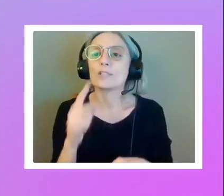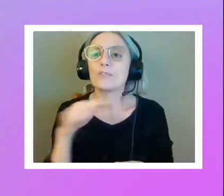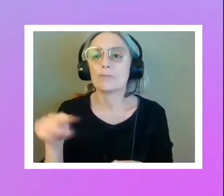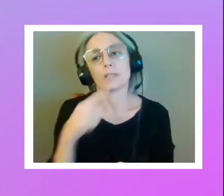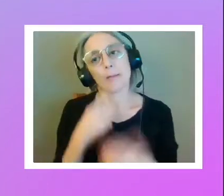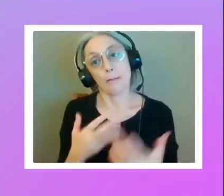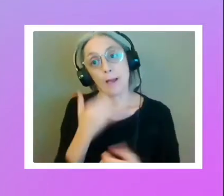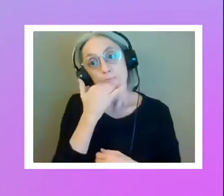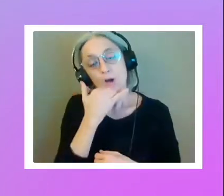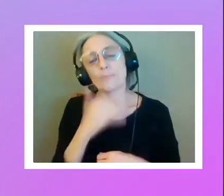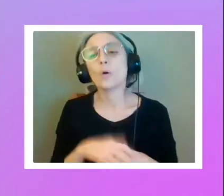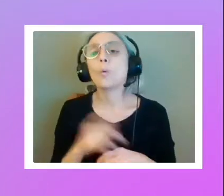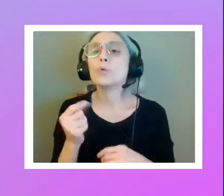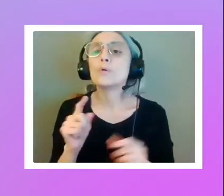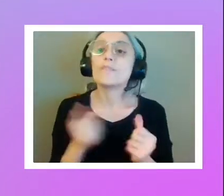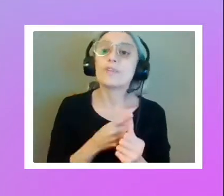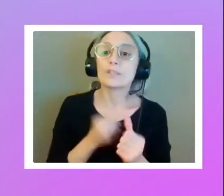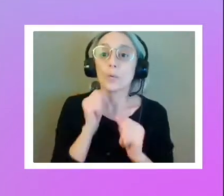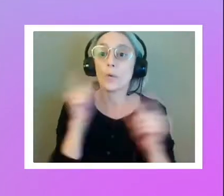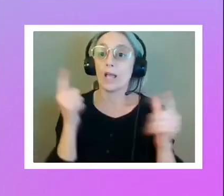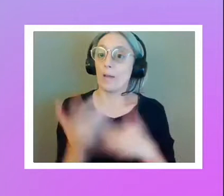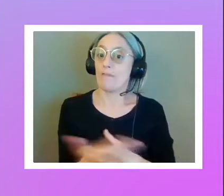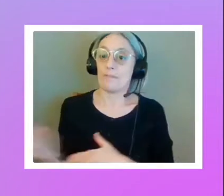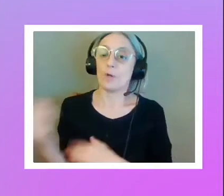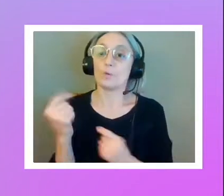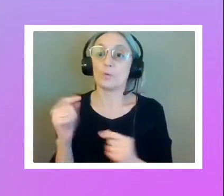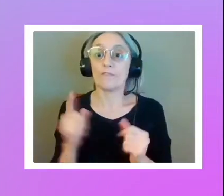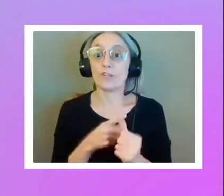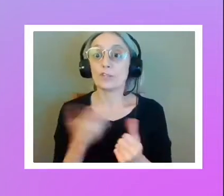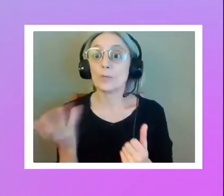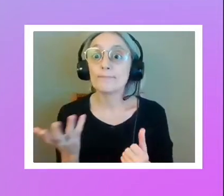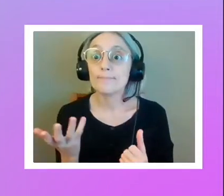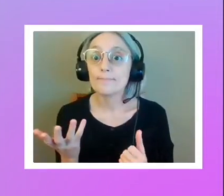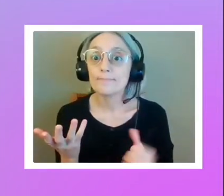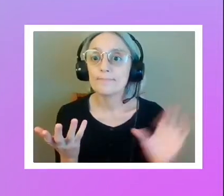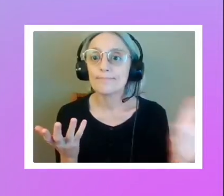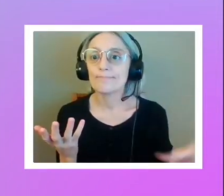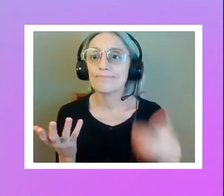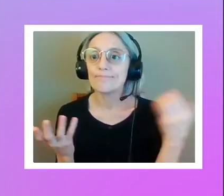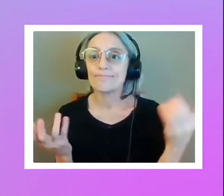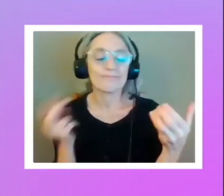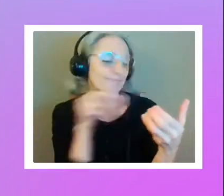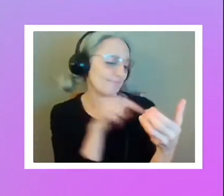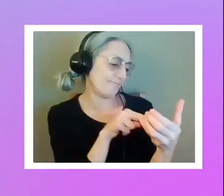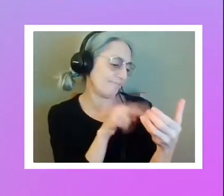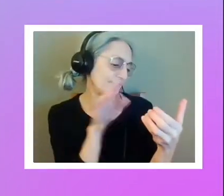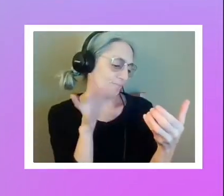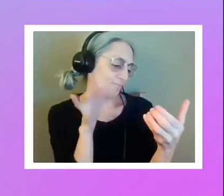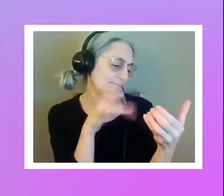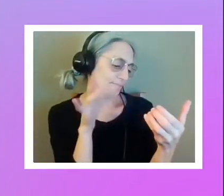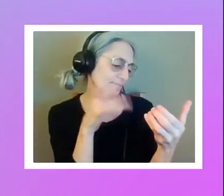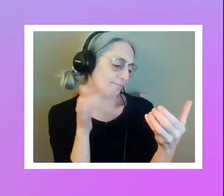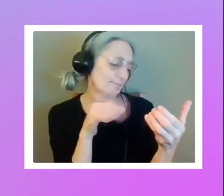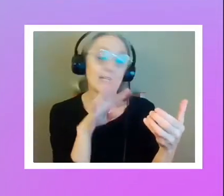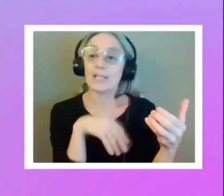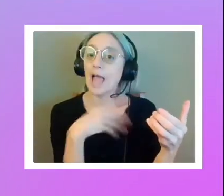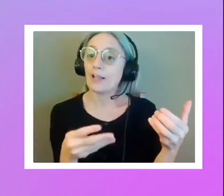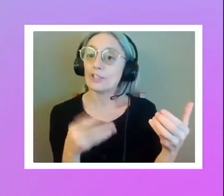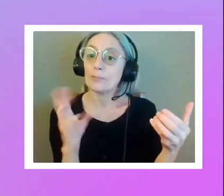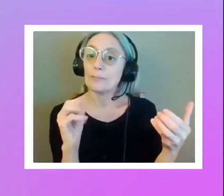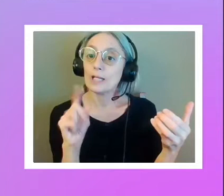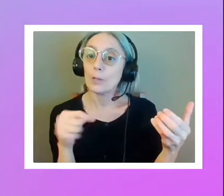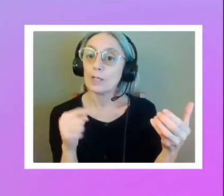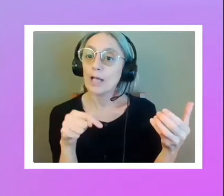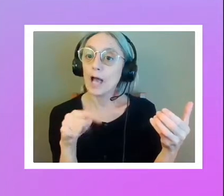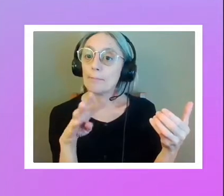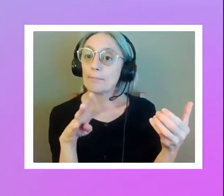The first thing that you do when you get up in the morning is check your phone, check your calendar for any meetings, check